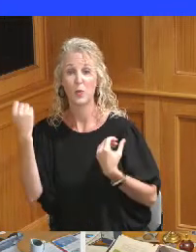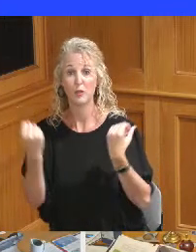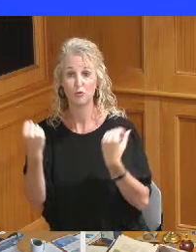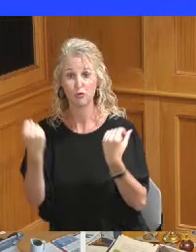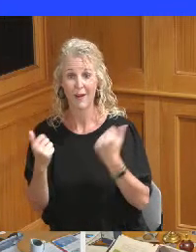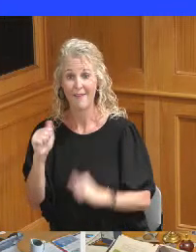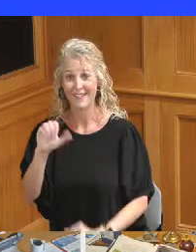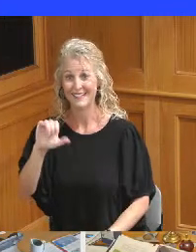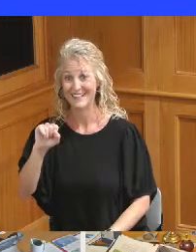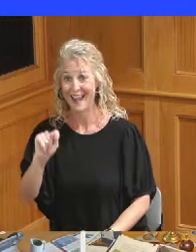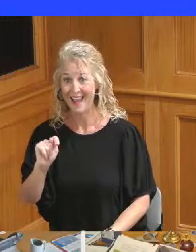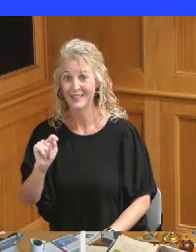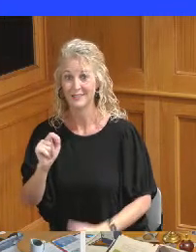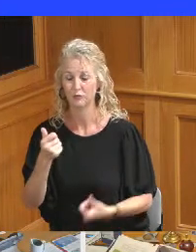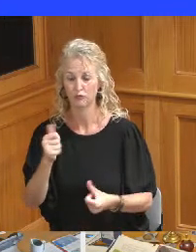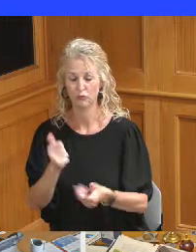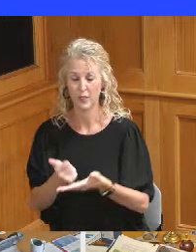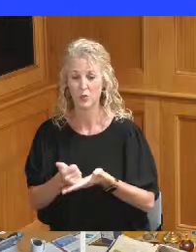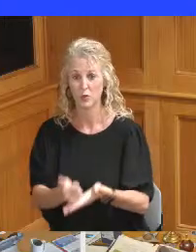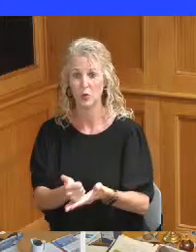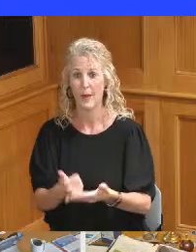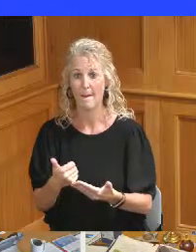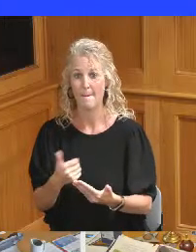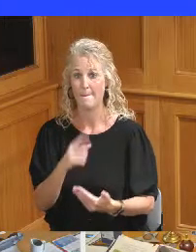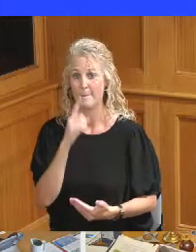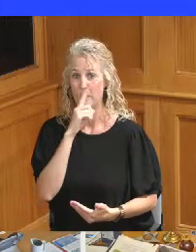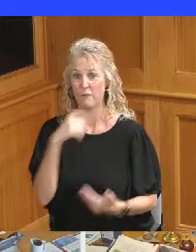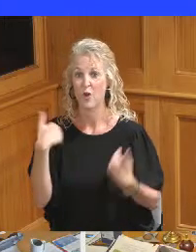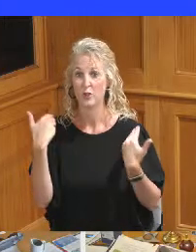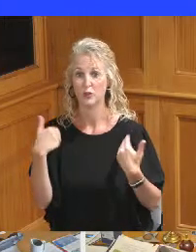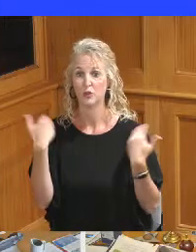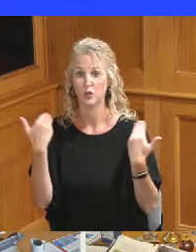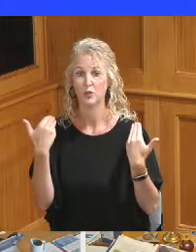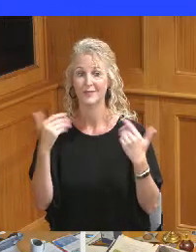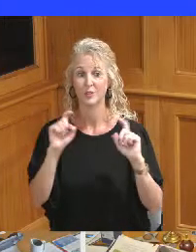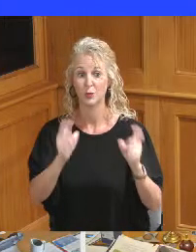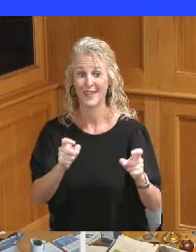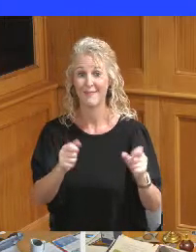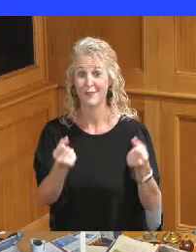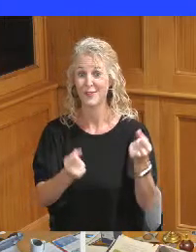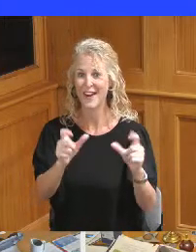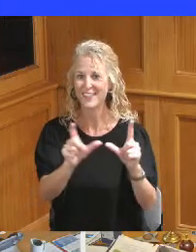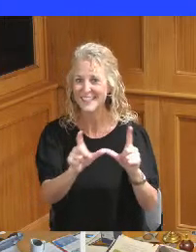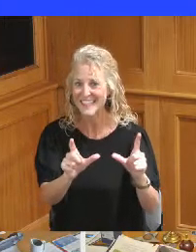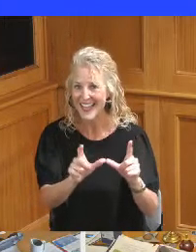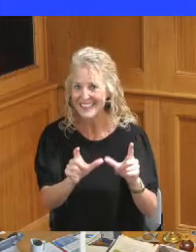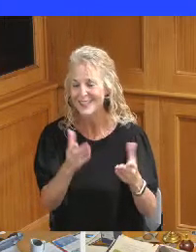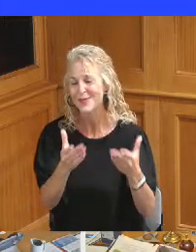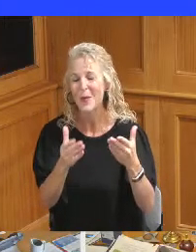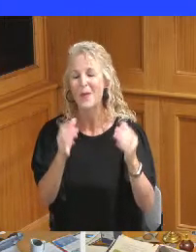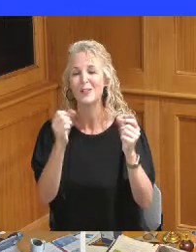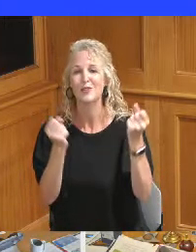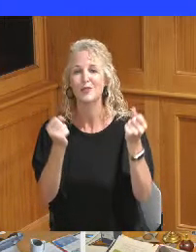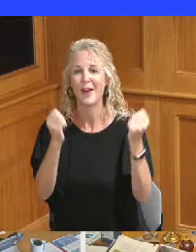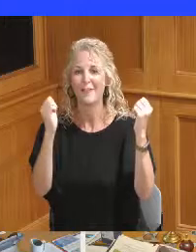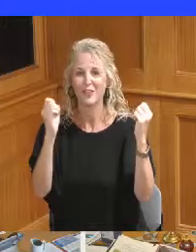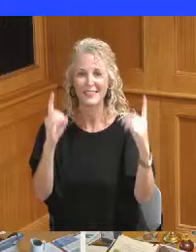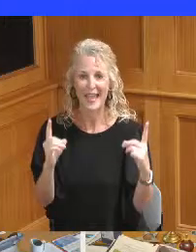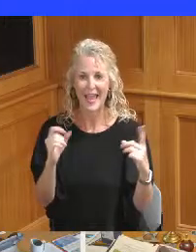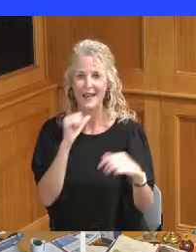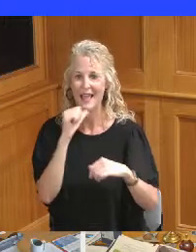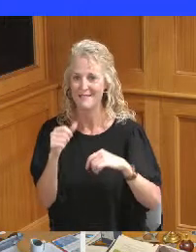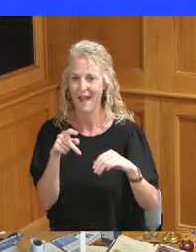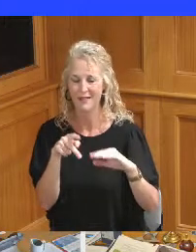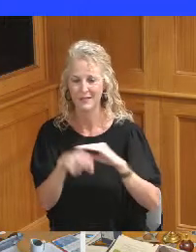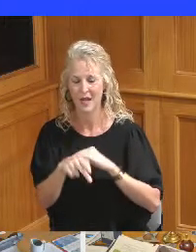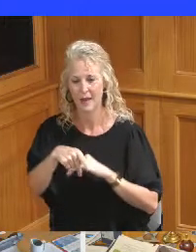which assists with getting licensing and training to obtain the license and to not cut the Pell Grant